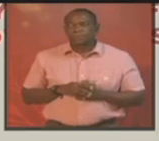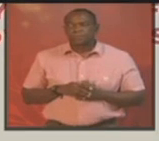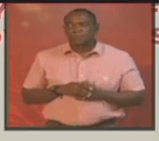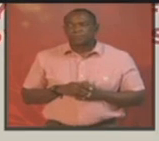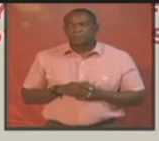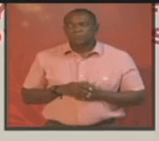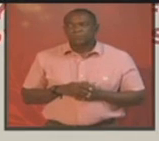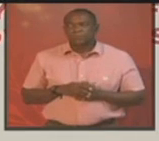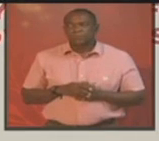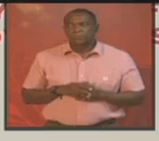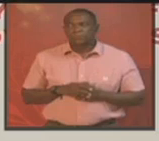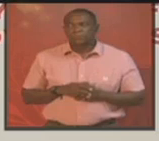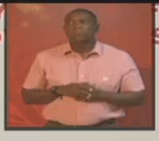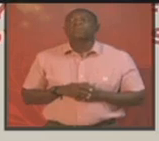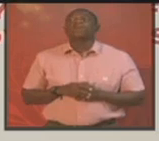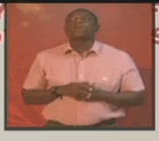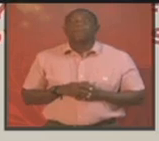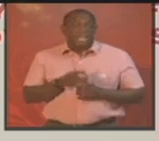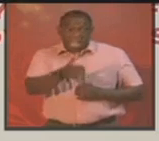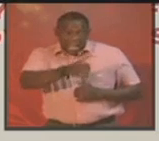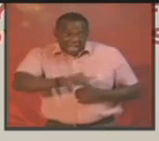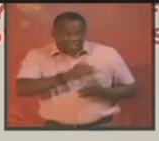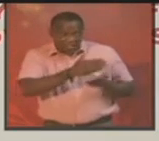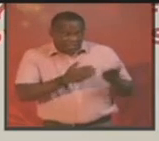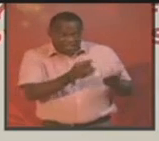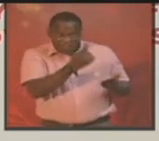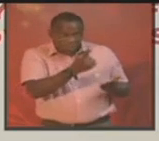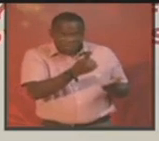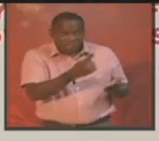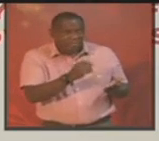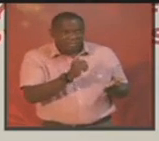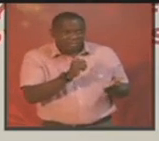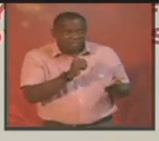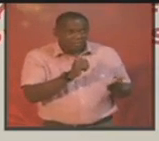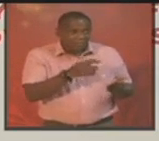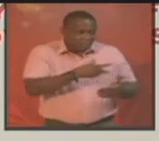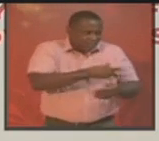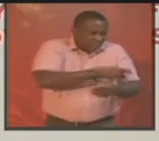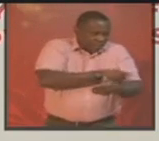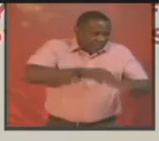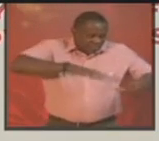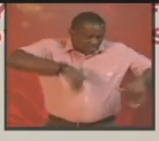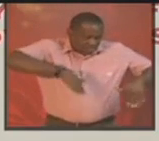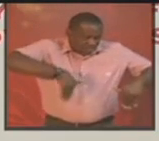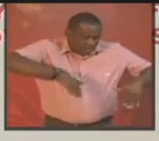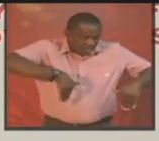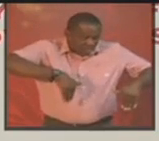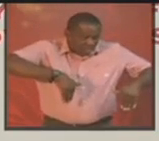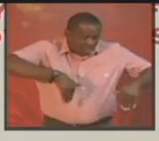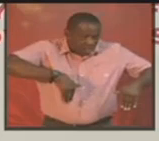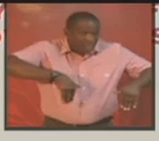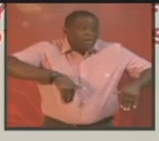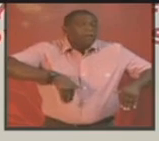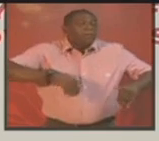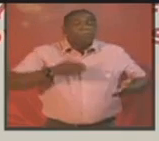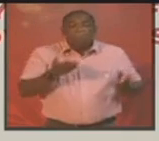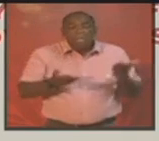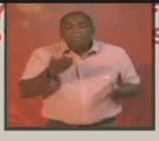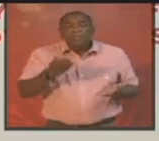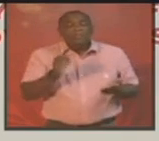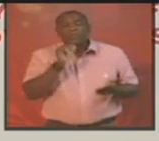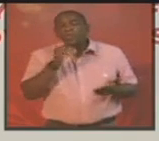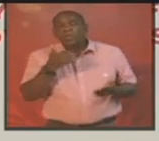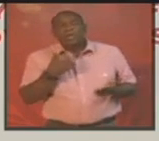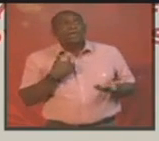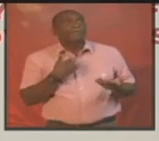care of those we did not touch in phase 1, because there will be more NCD, non-communicable diseases, persons